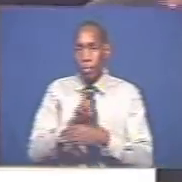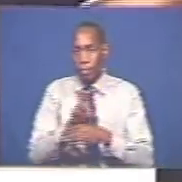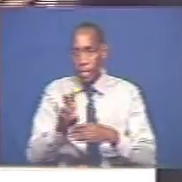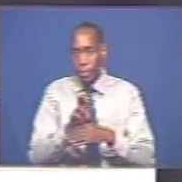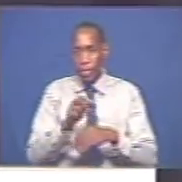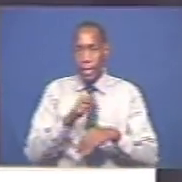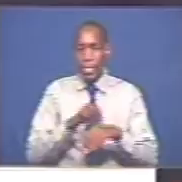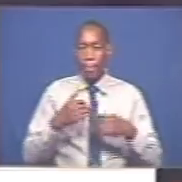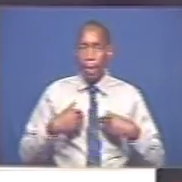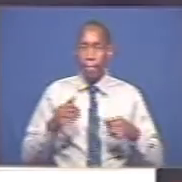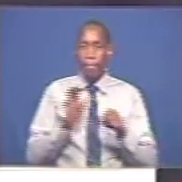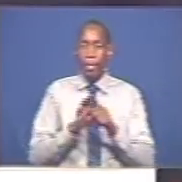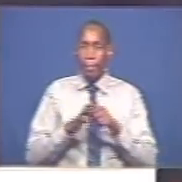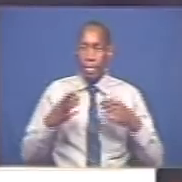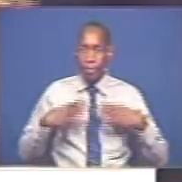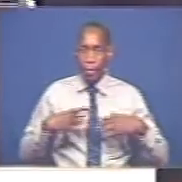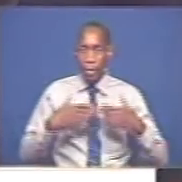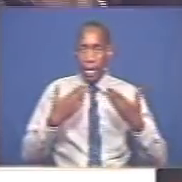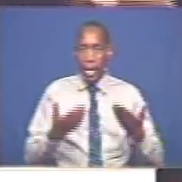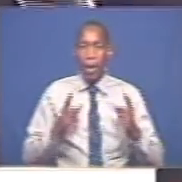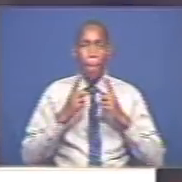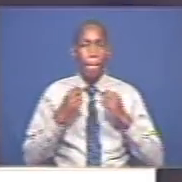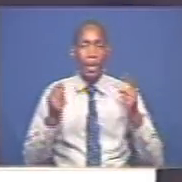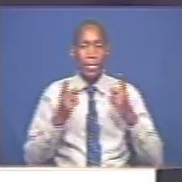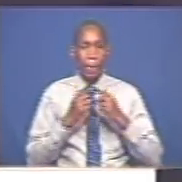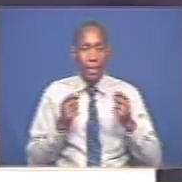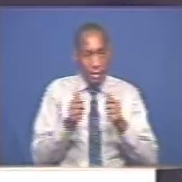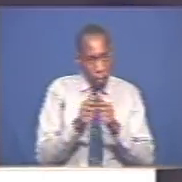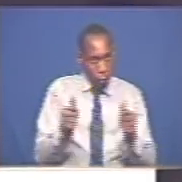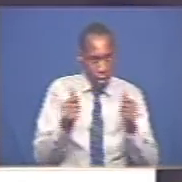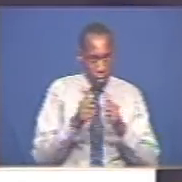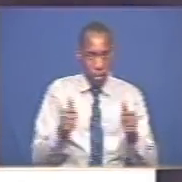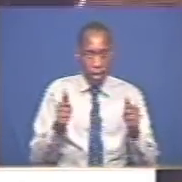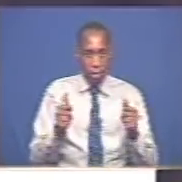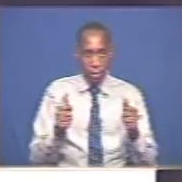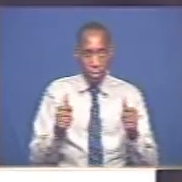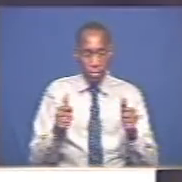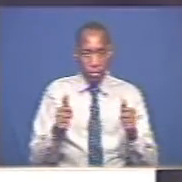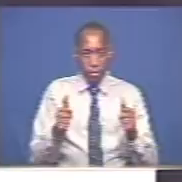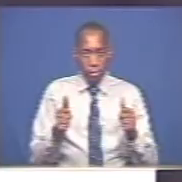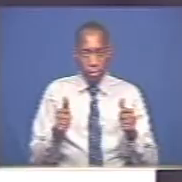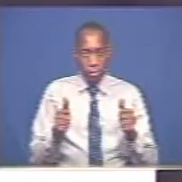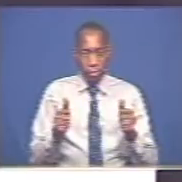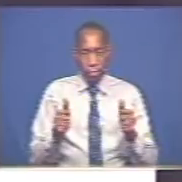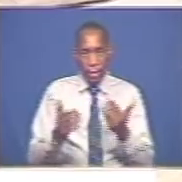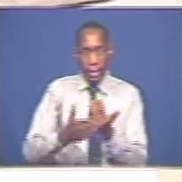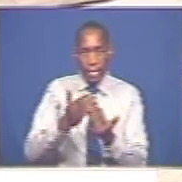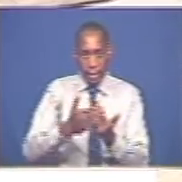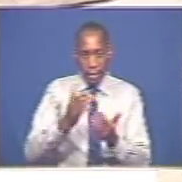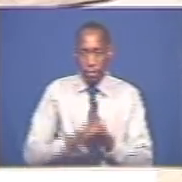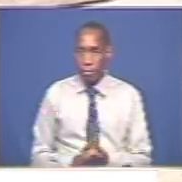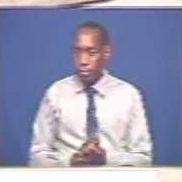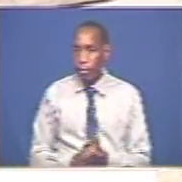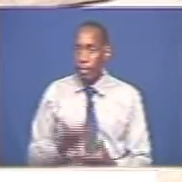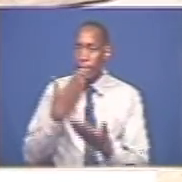about 500 people, how can pastors effectively, you know, deal with a flock? Thank you for that